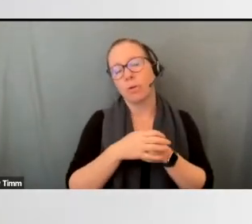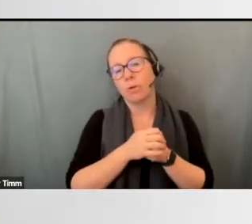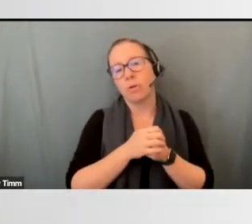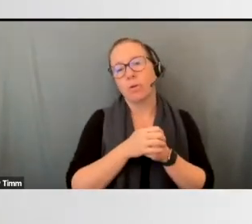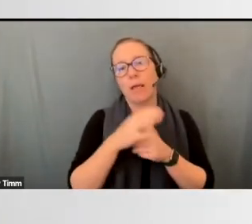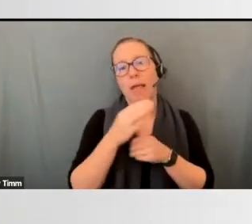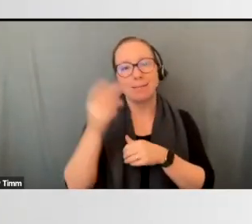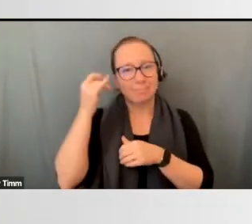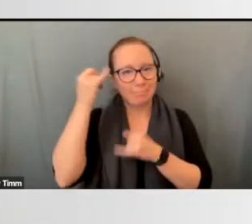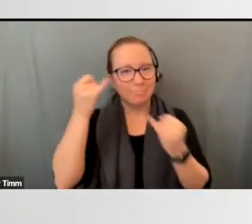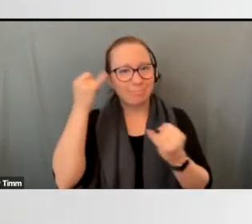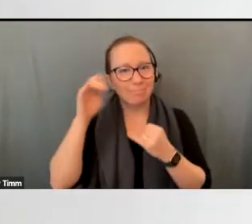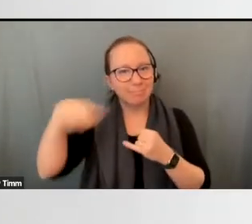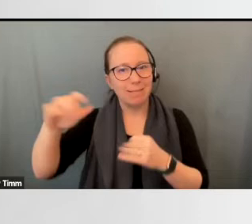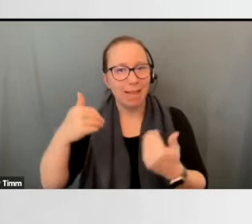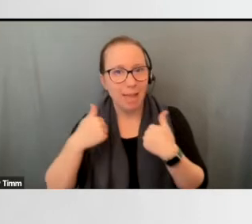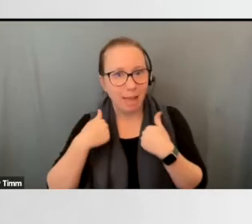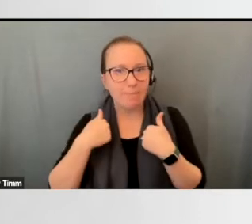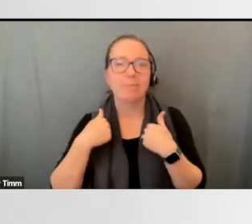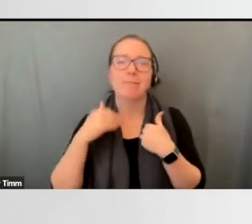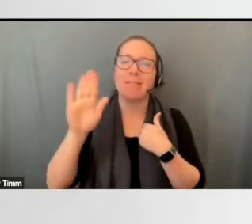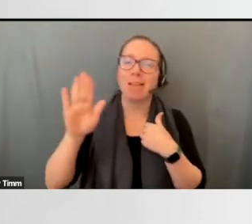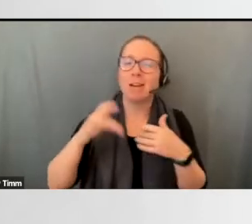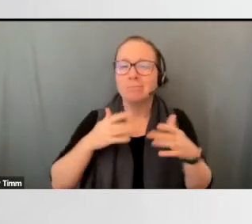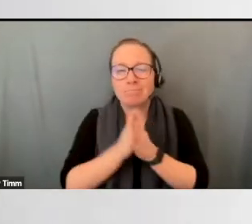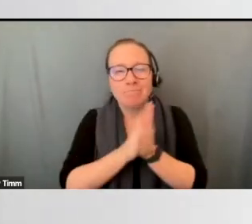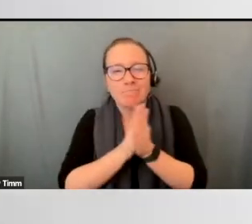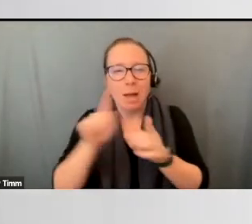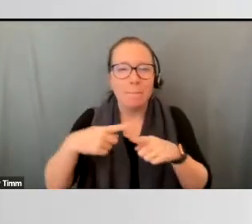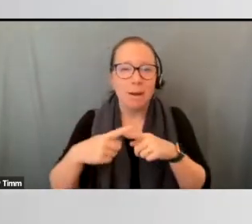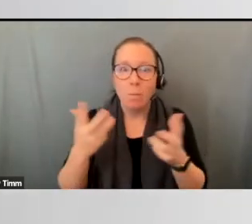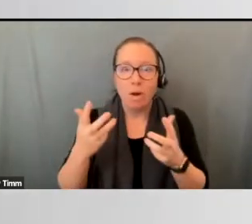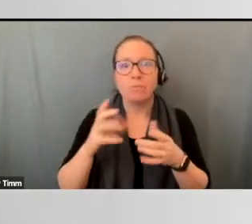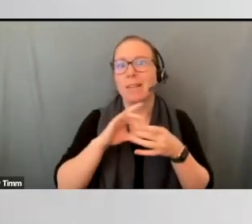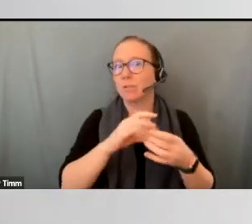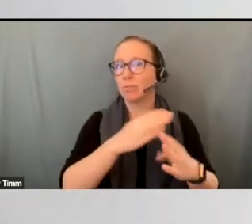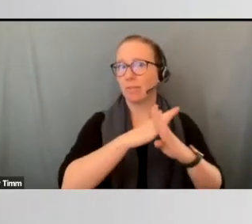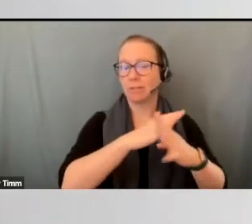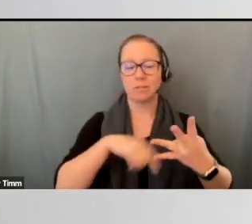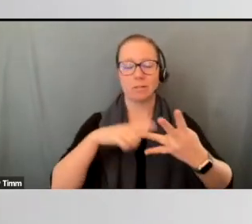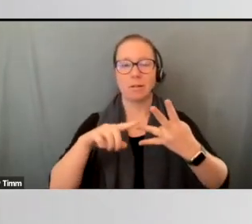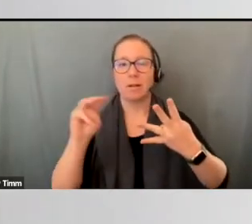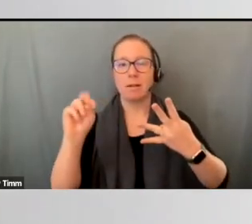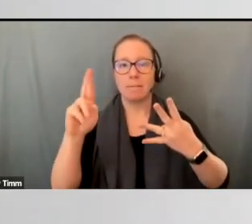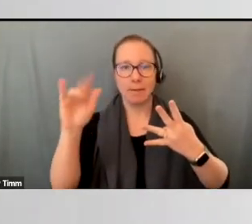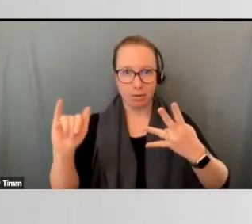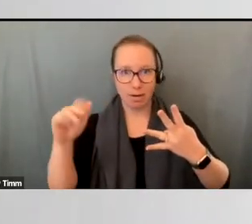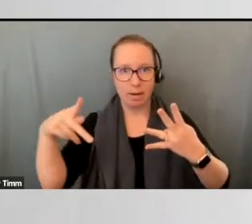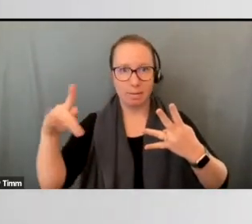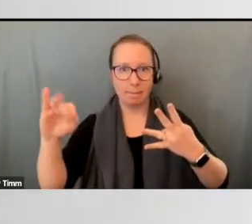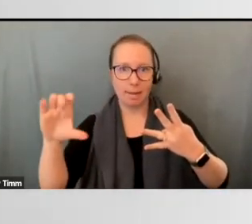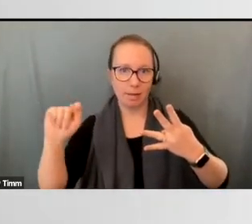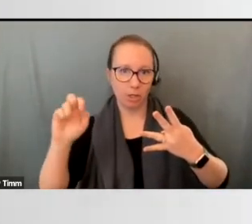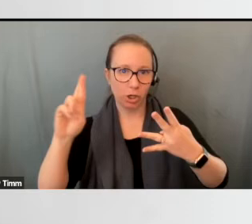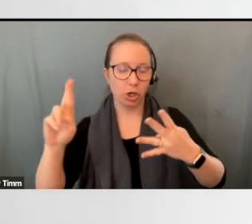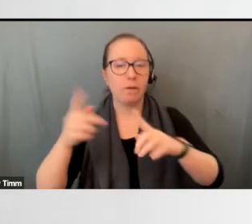ideas that they have and what they're excited about with prevention. We have Mary Pickner, who's joining us from the Vermont Department of Health. And if you